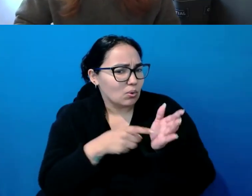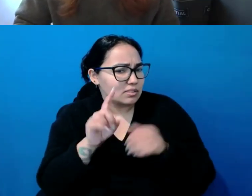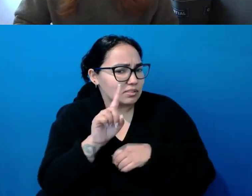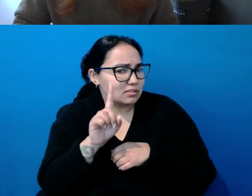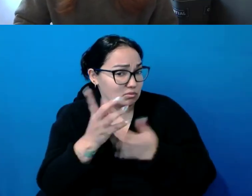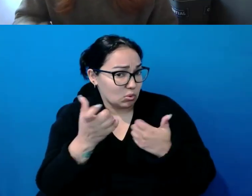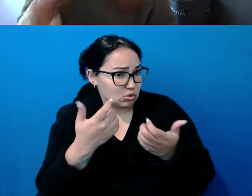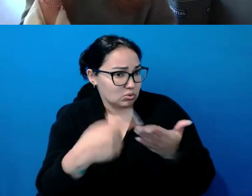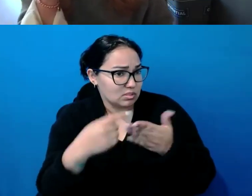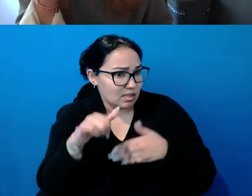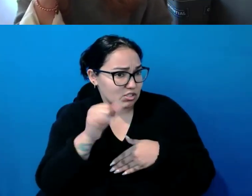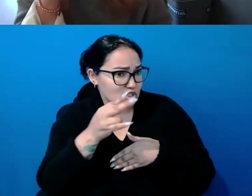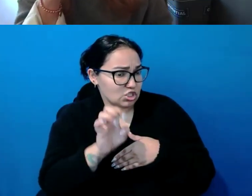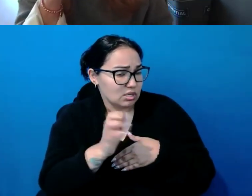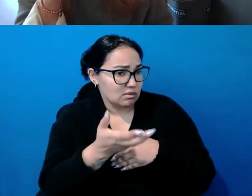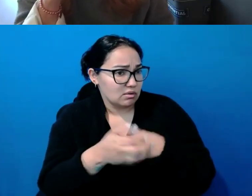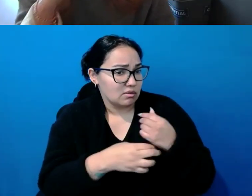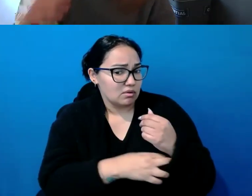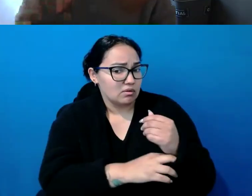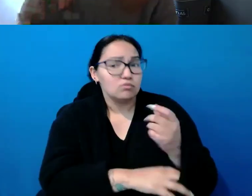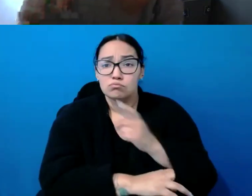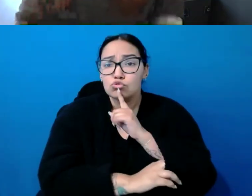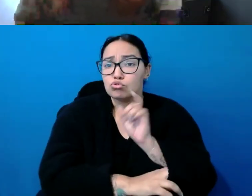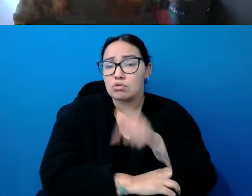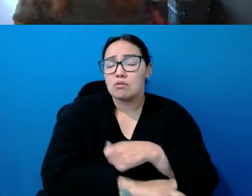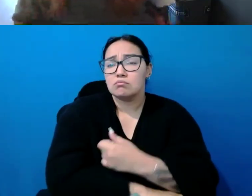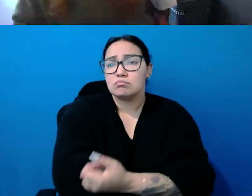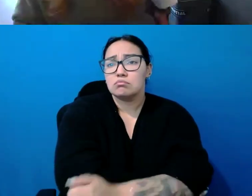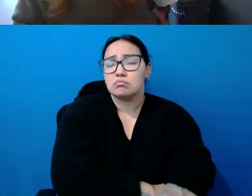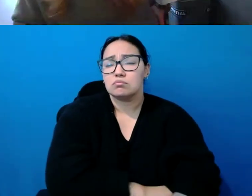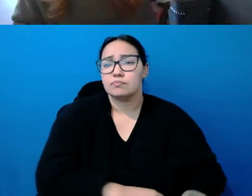address that real quick, Jake. Yeah,